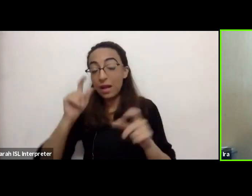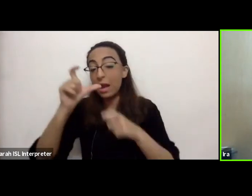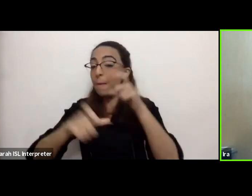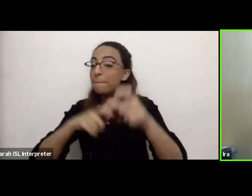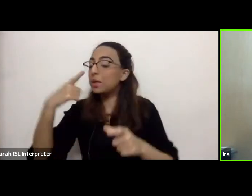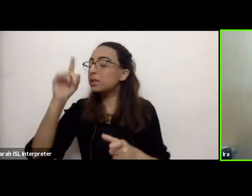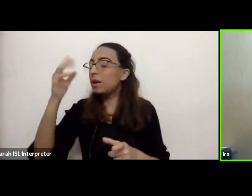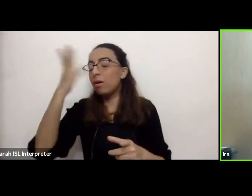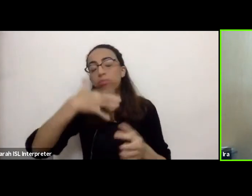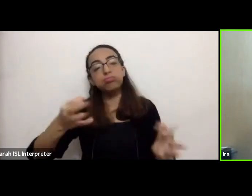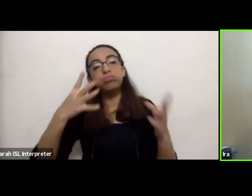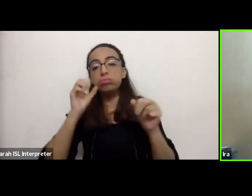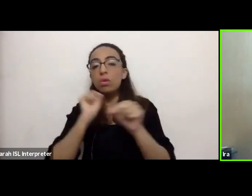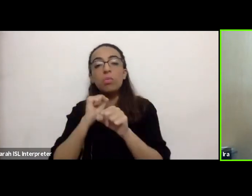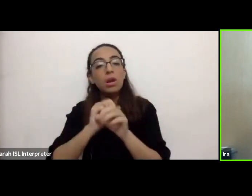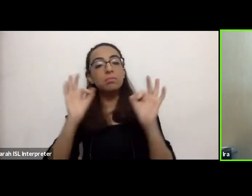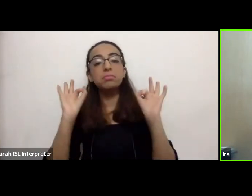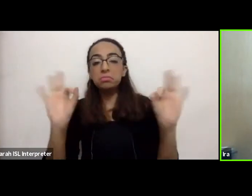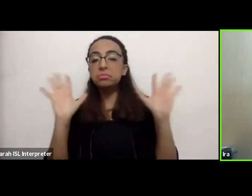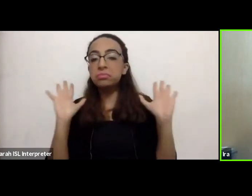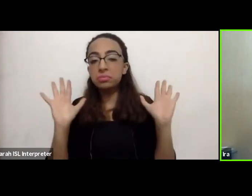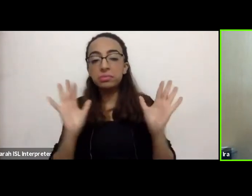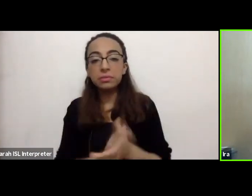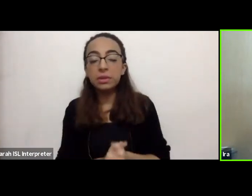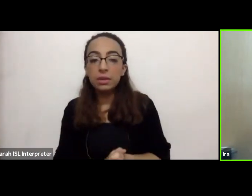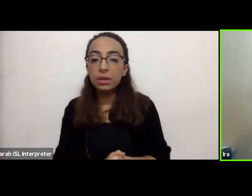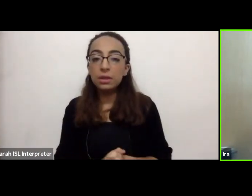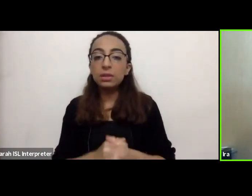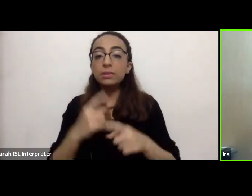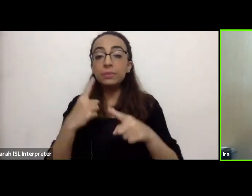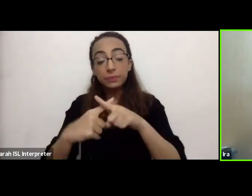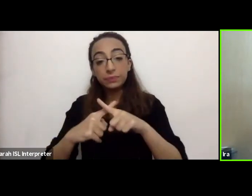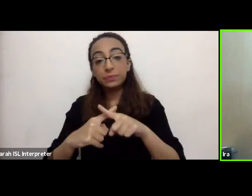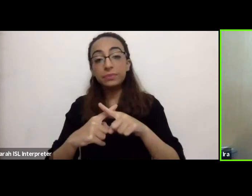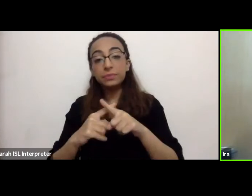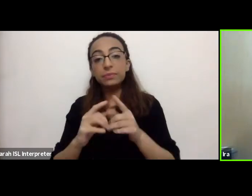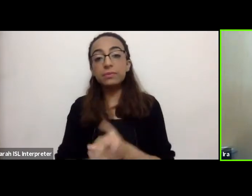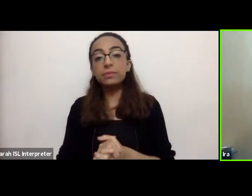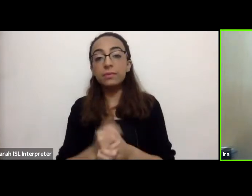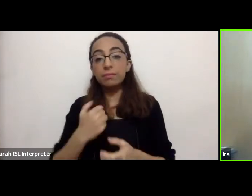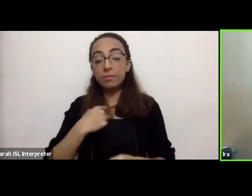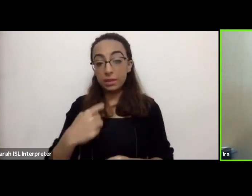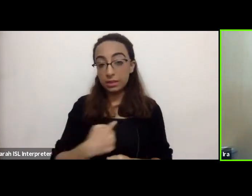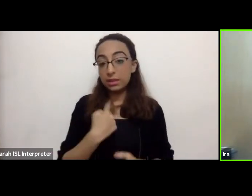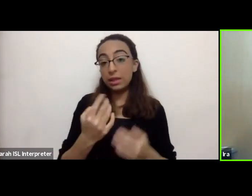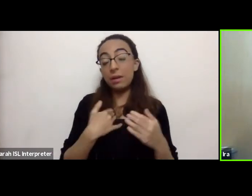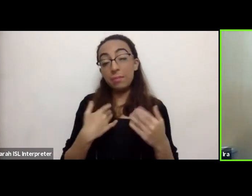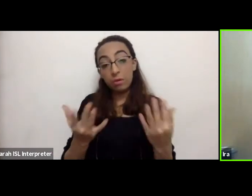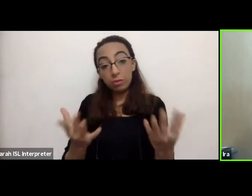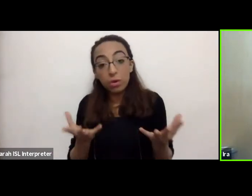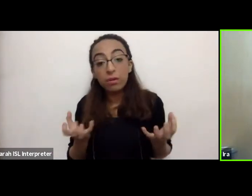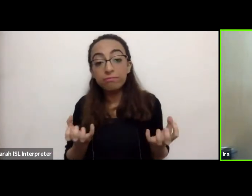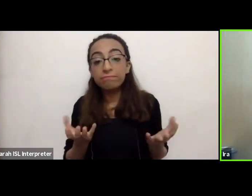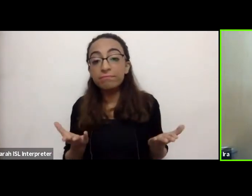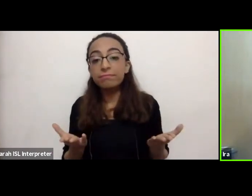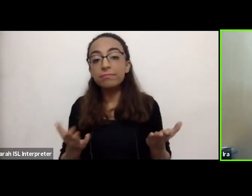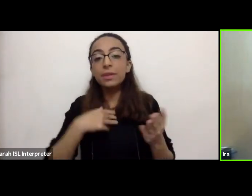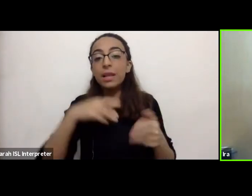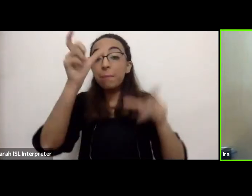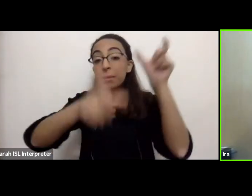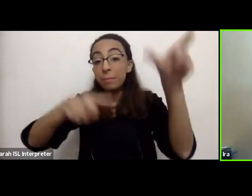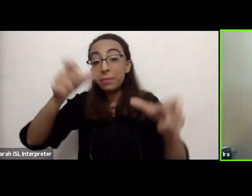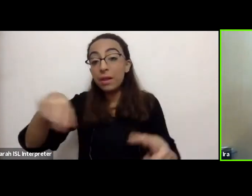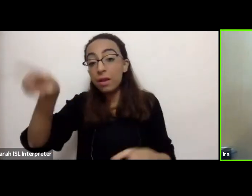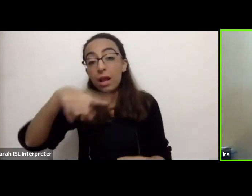doing brilliant work. And in a way, I wanted to select, I wanted to see those people